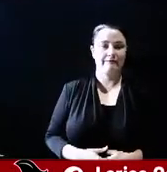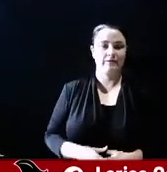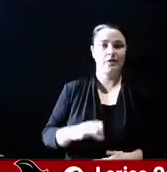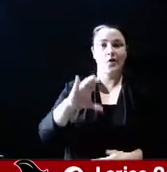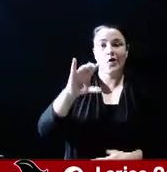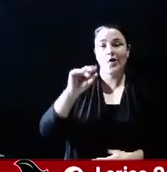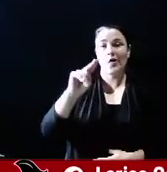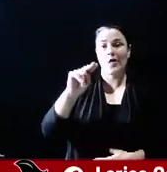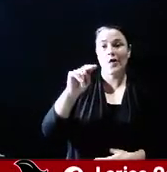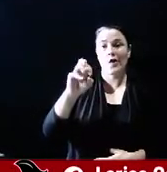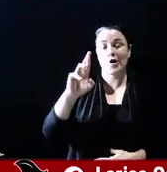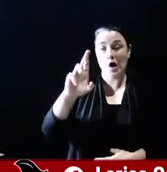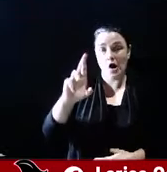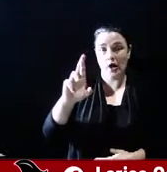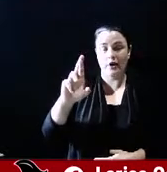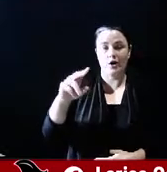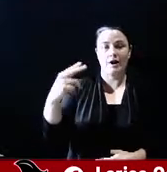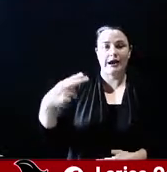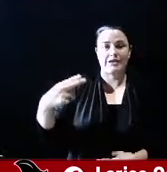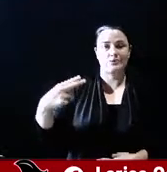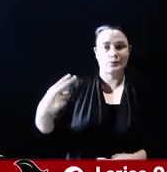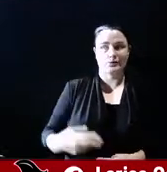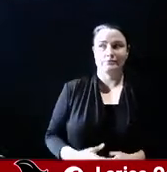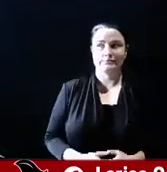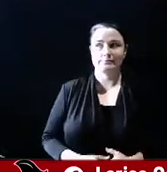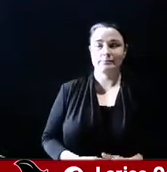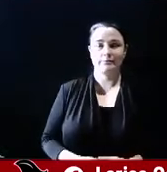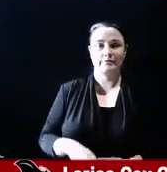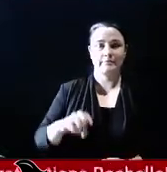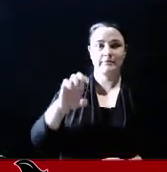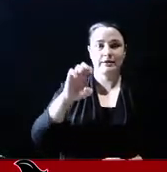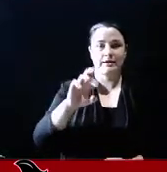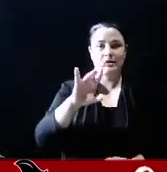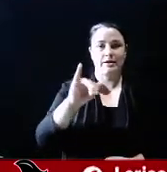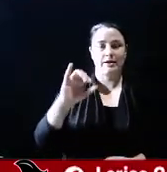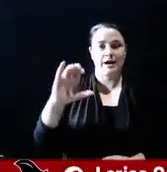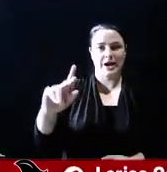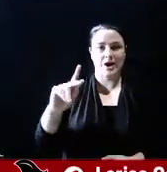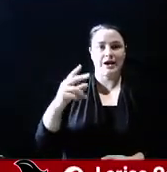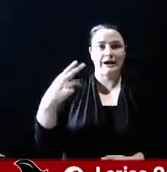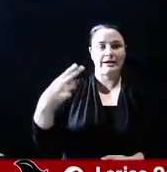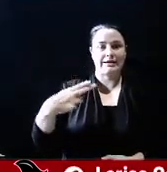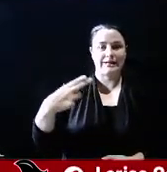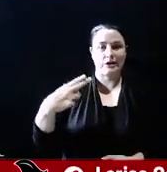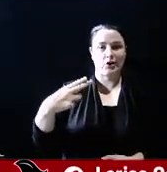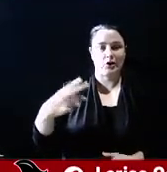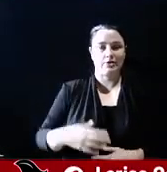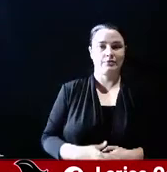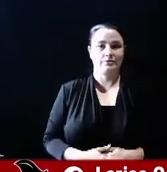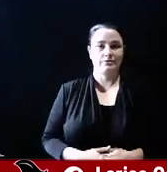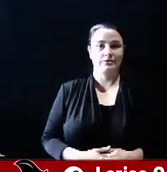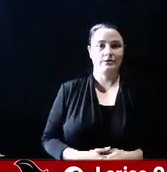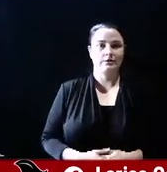Connor McCade Hazelwood. Eric Jacob Heater.